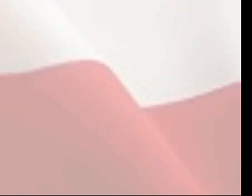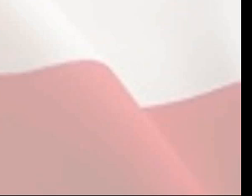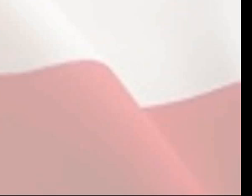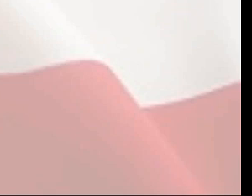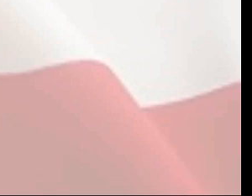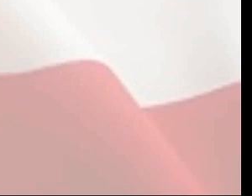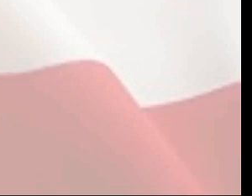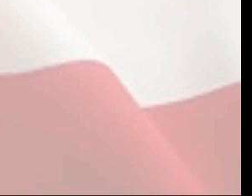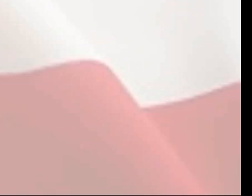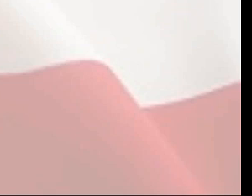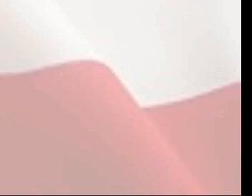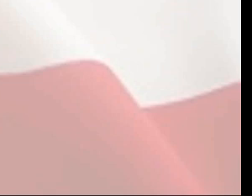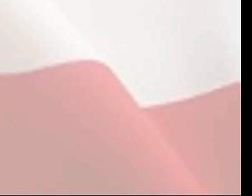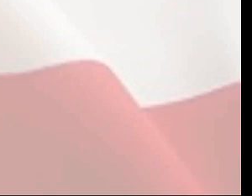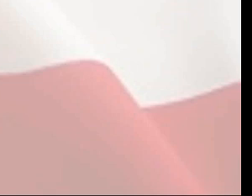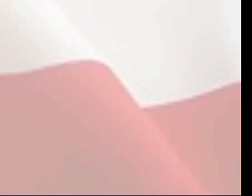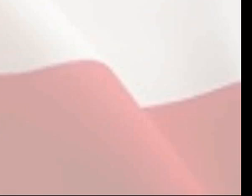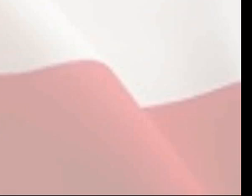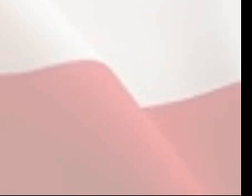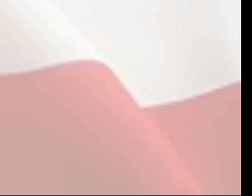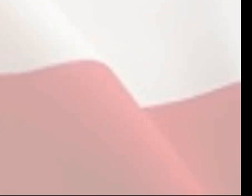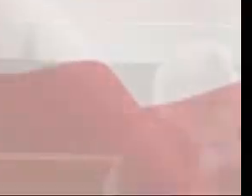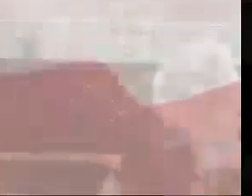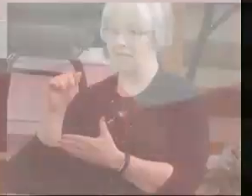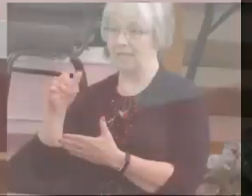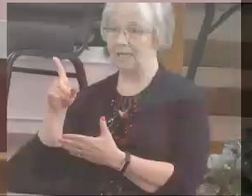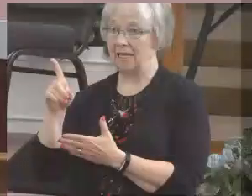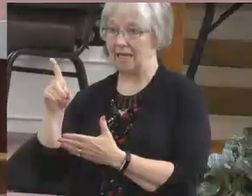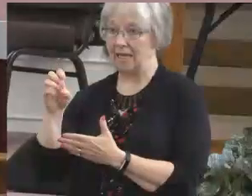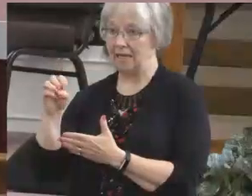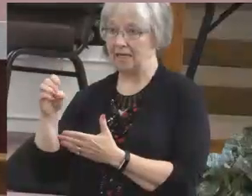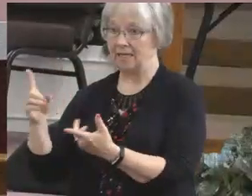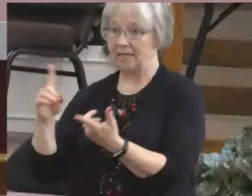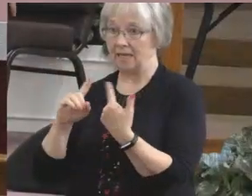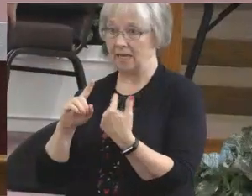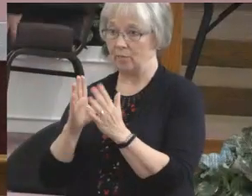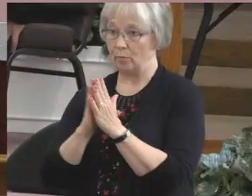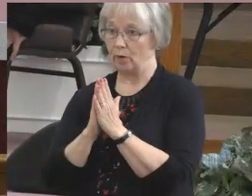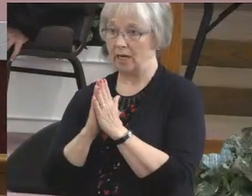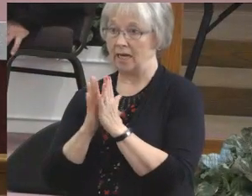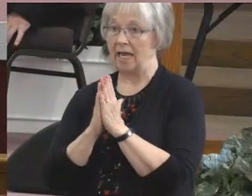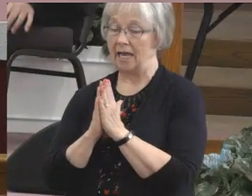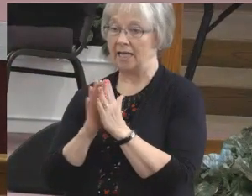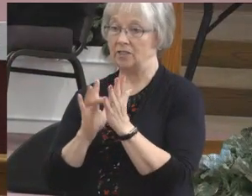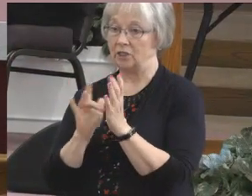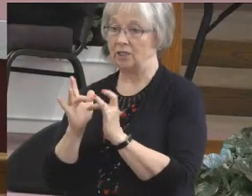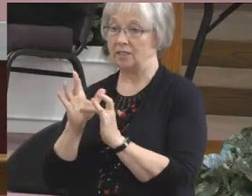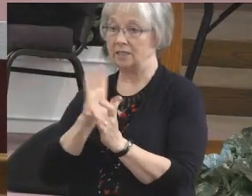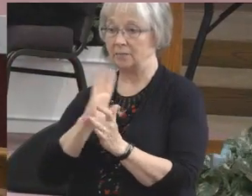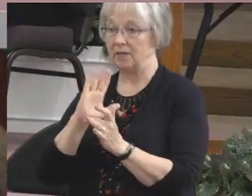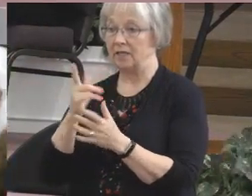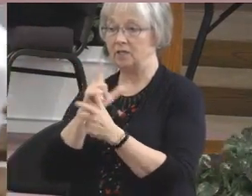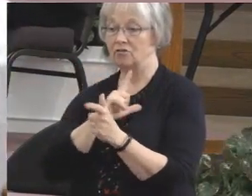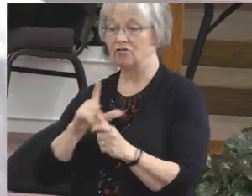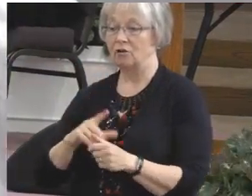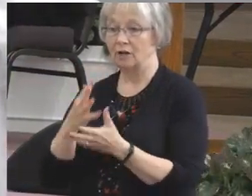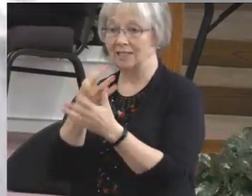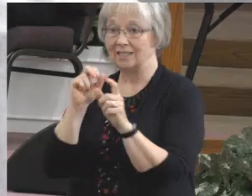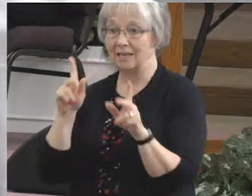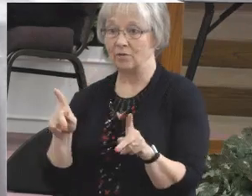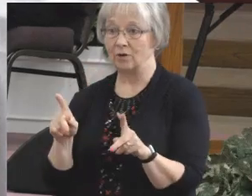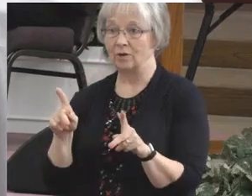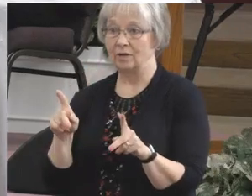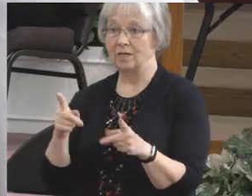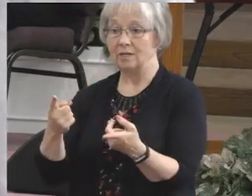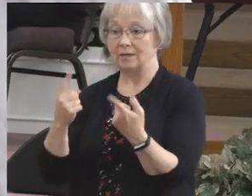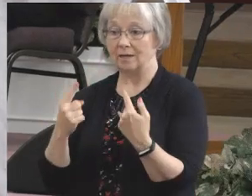Bible School, Cade came and prayed and asked Jesus to be his personal Lord and Savior. And this morning he comes wanting to be